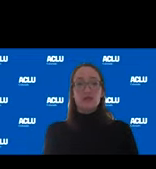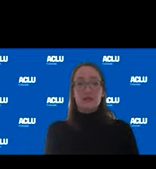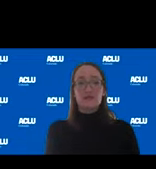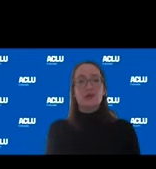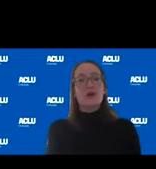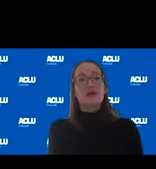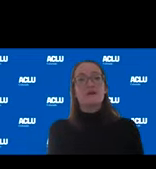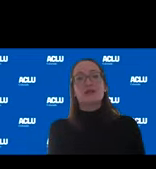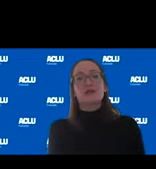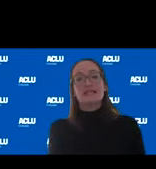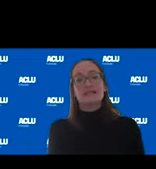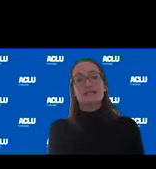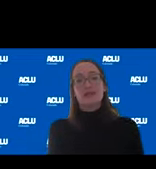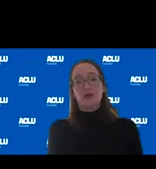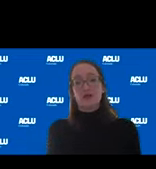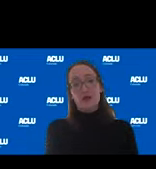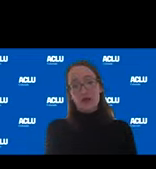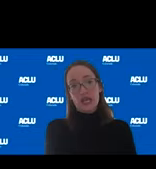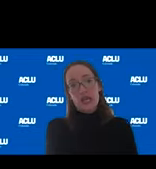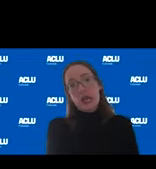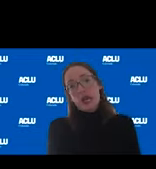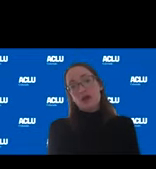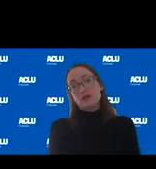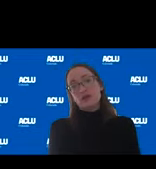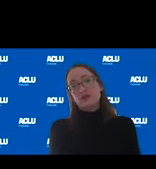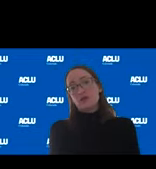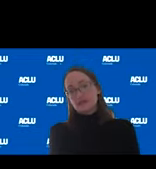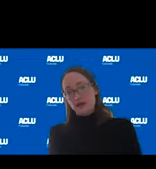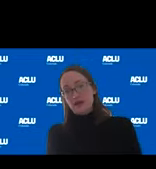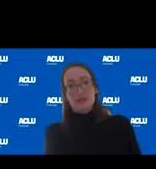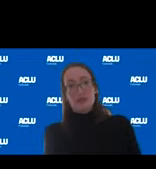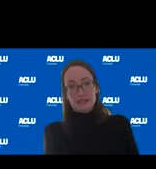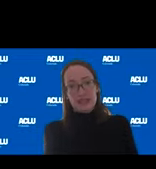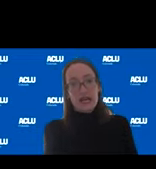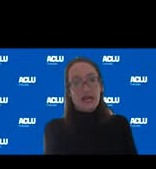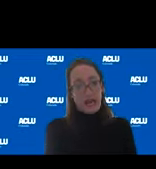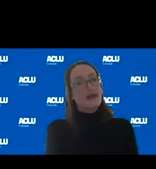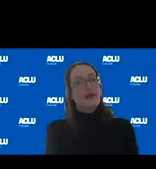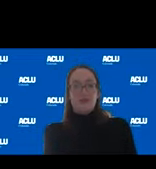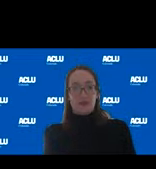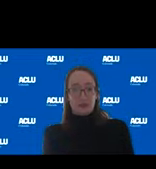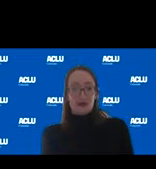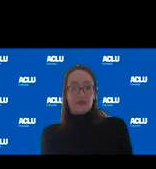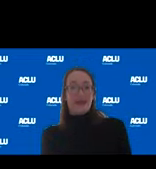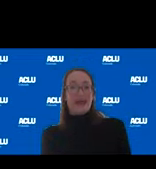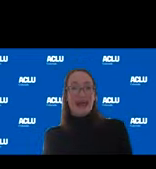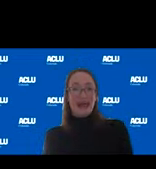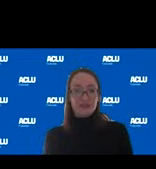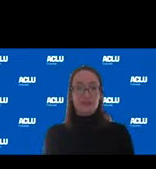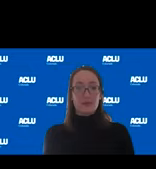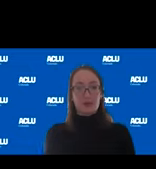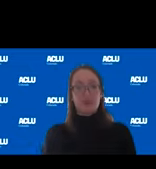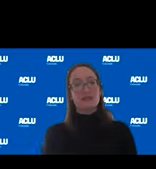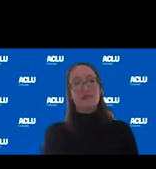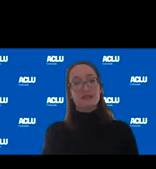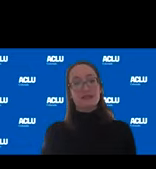second point, requiring 14 days of early voting, including one Saturday and one Sunday. And again, federal government has the